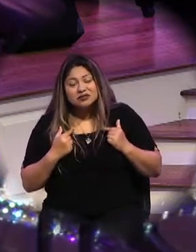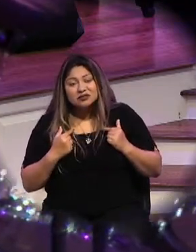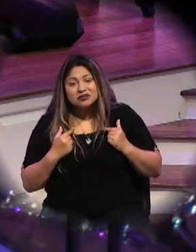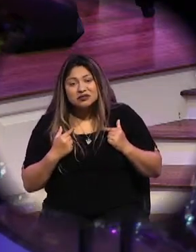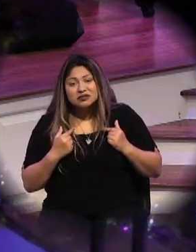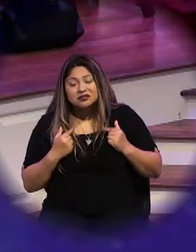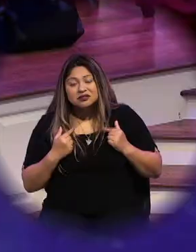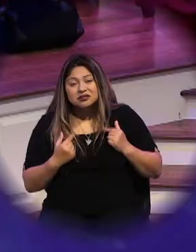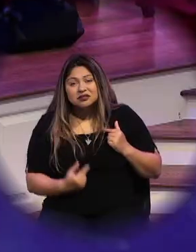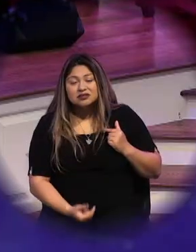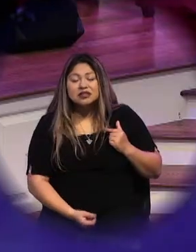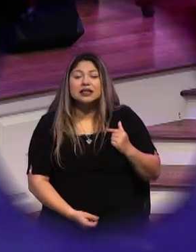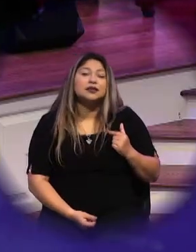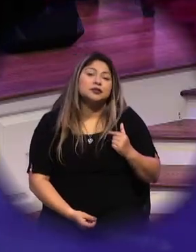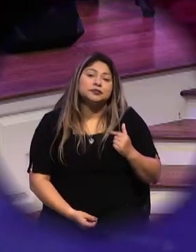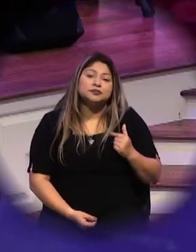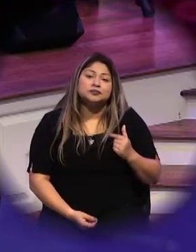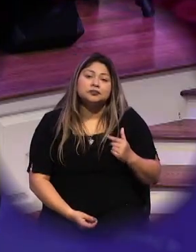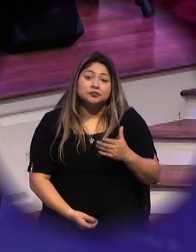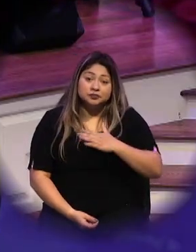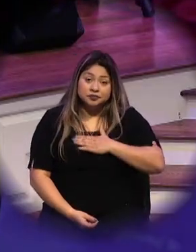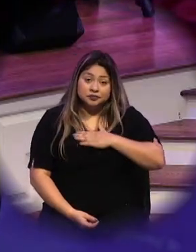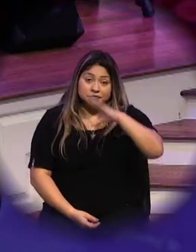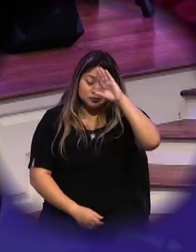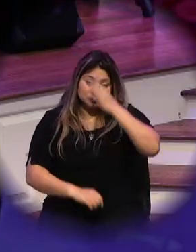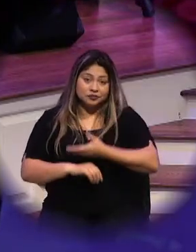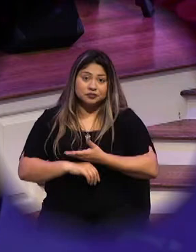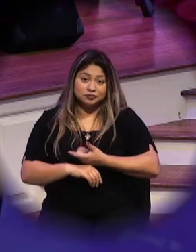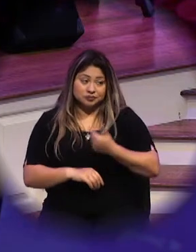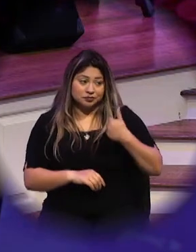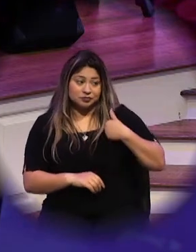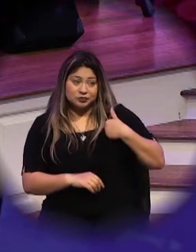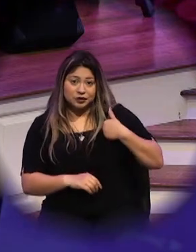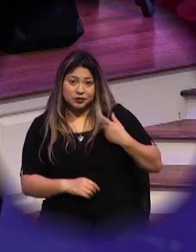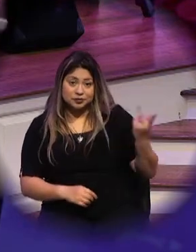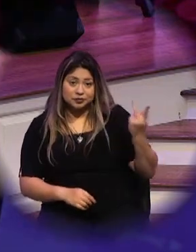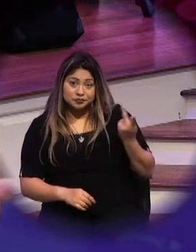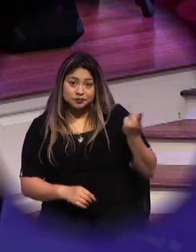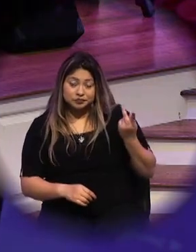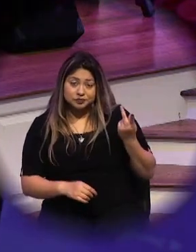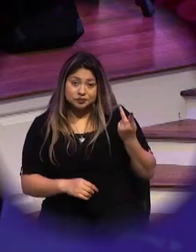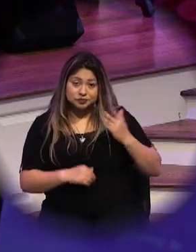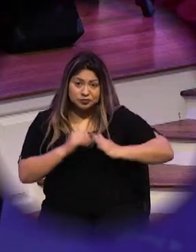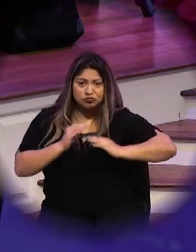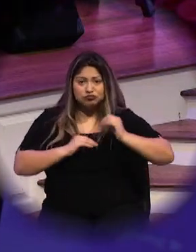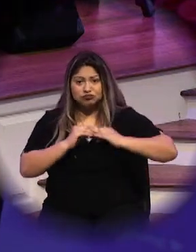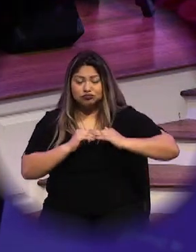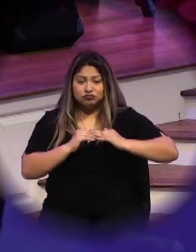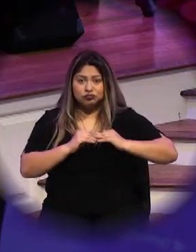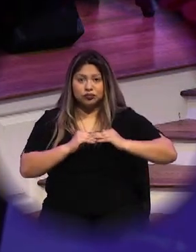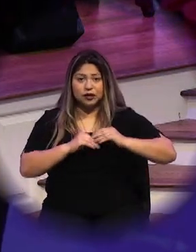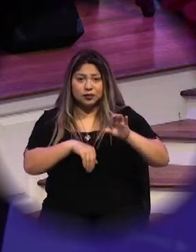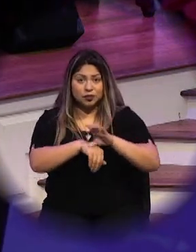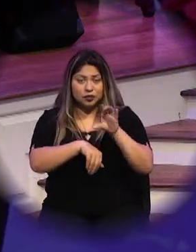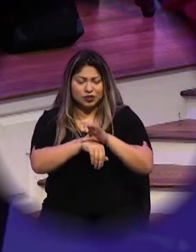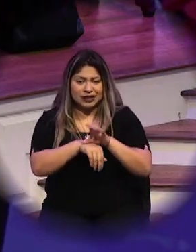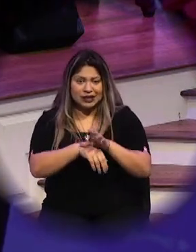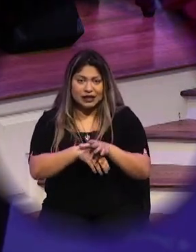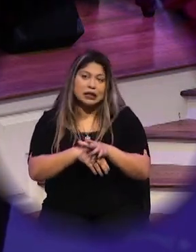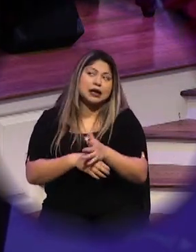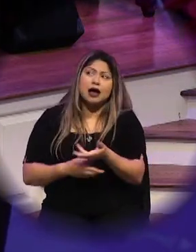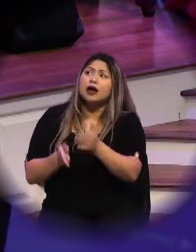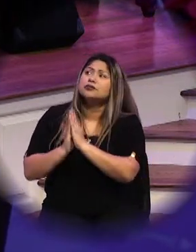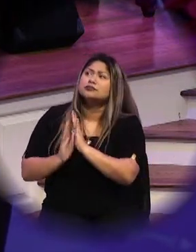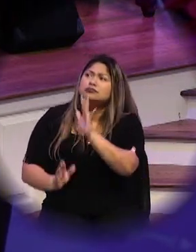know, my son and I just built a computer this week. It was his Christmas present. He asked for it, all the different parts, and we were putting it together.